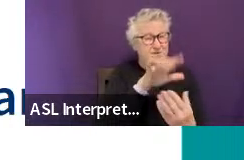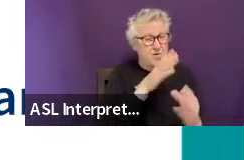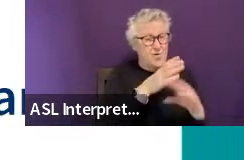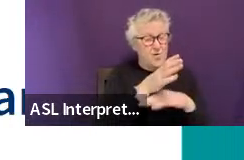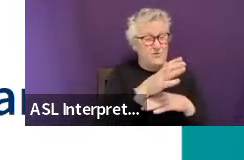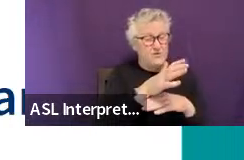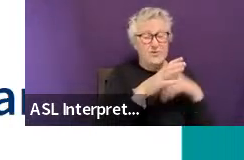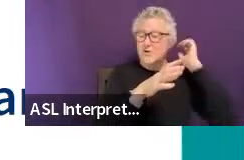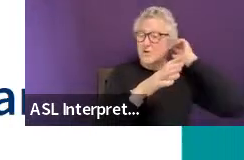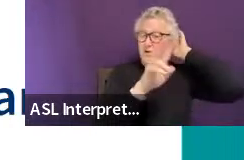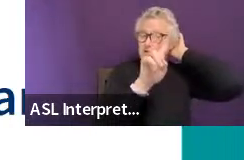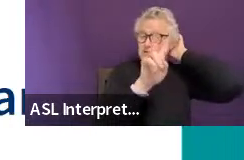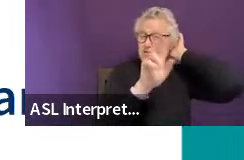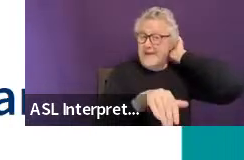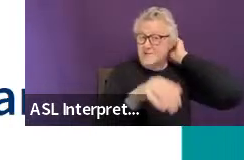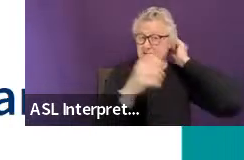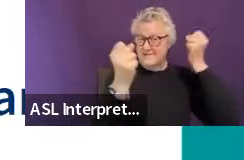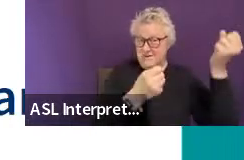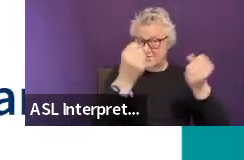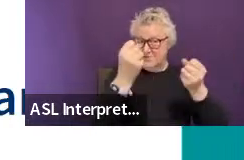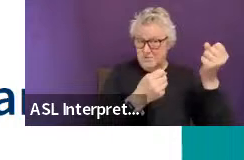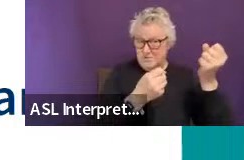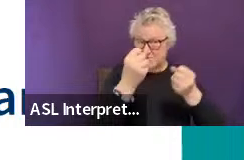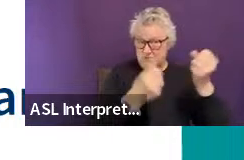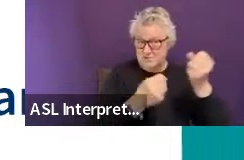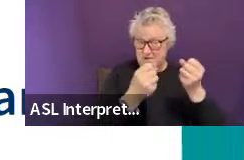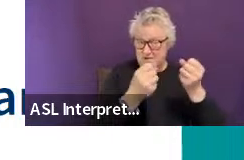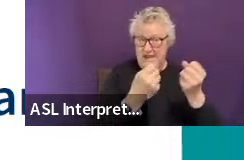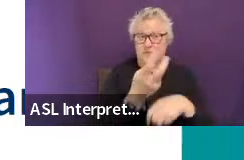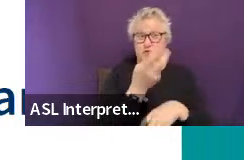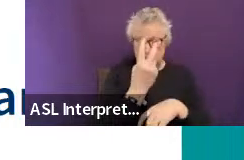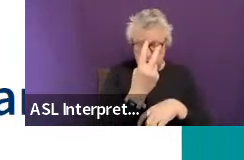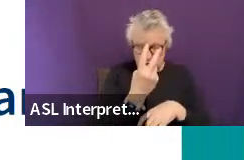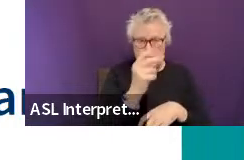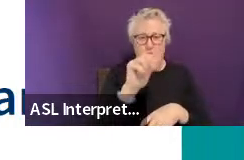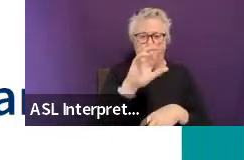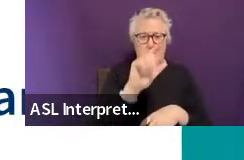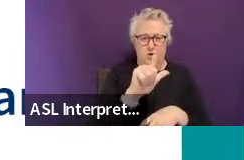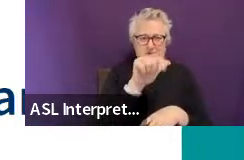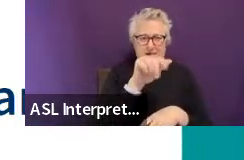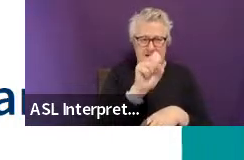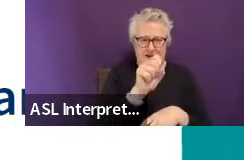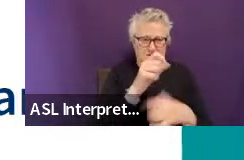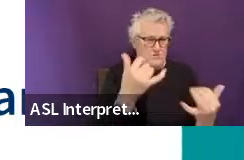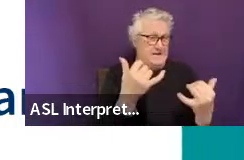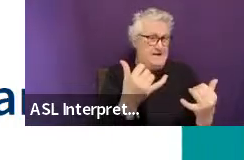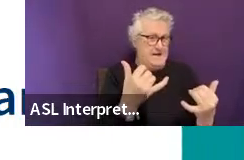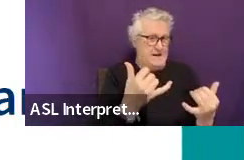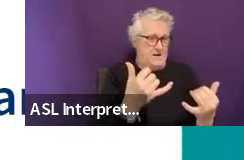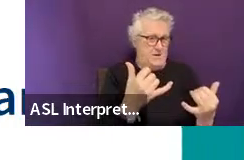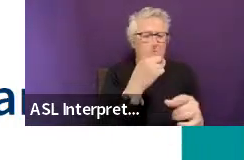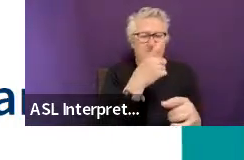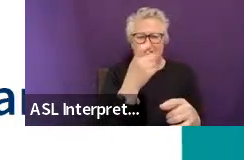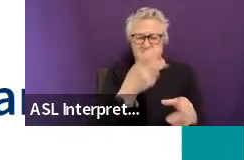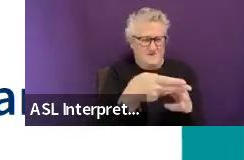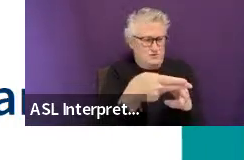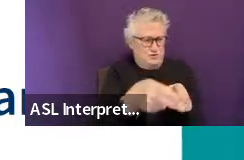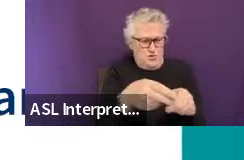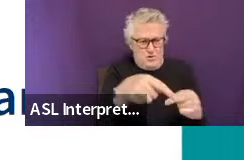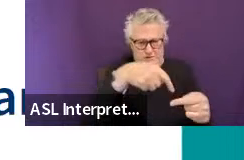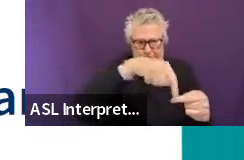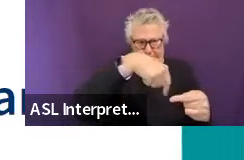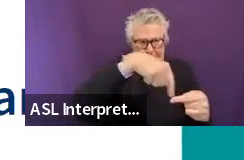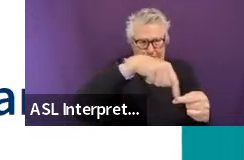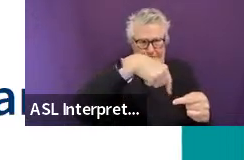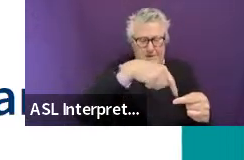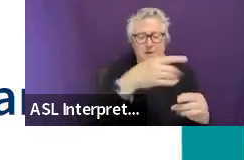1/2 lanes that are kind of worth of volume. So they bring on 2 auxiliary lanes in that location today due to the short spacing between SR500 and 4th